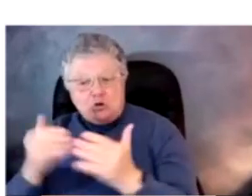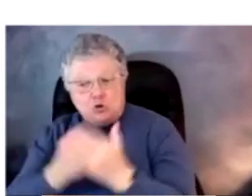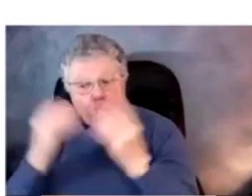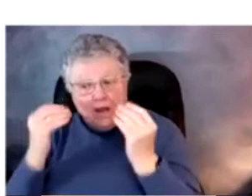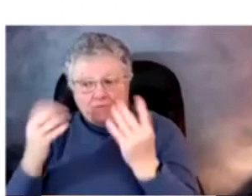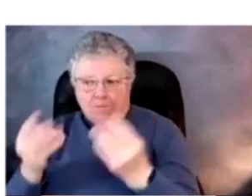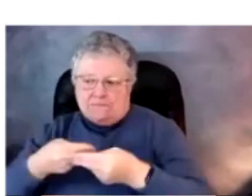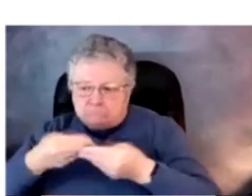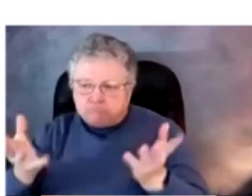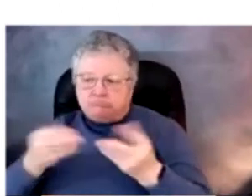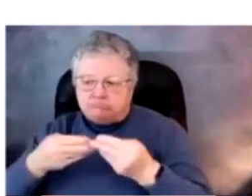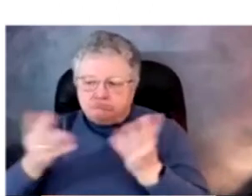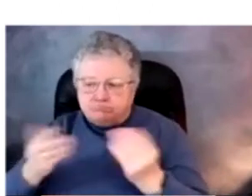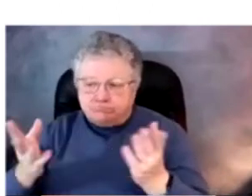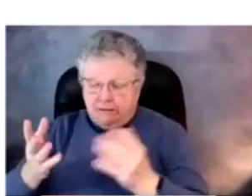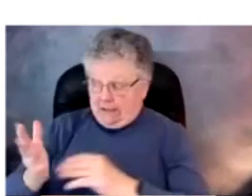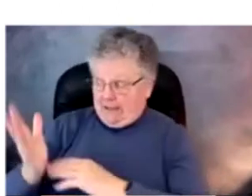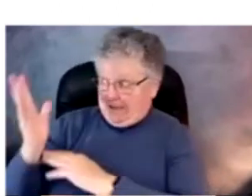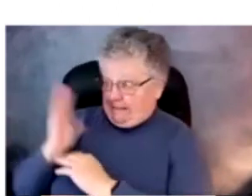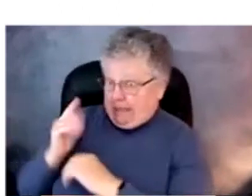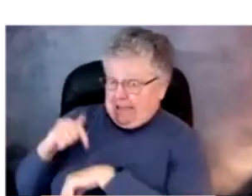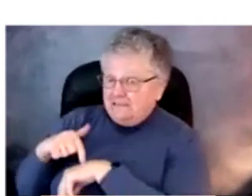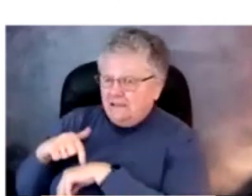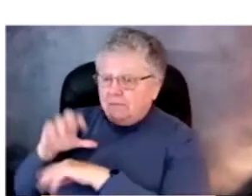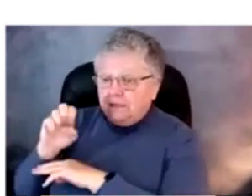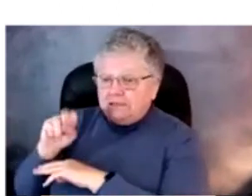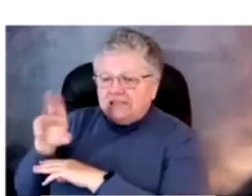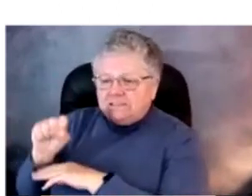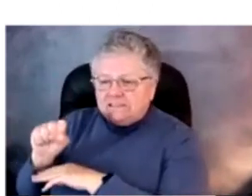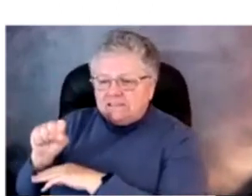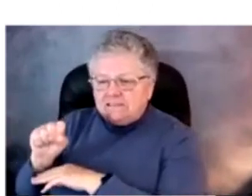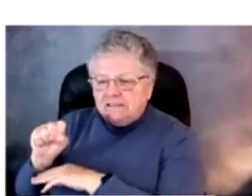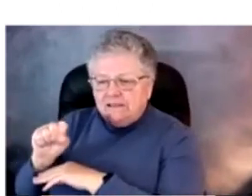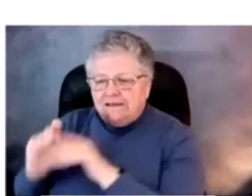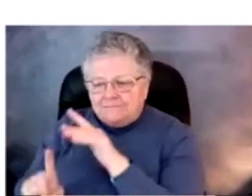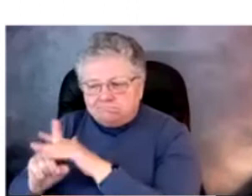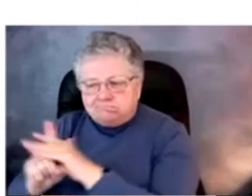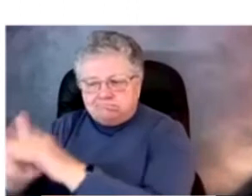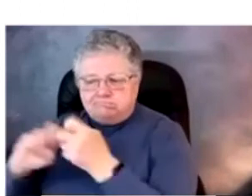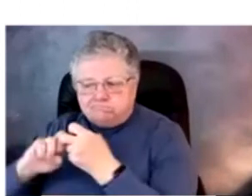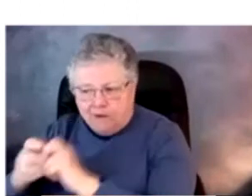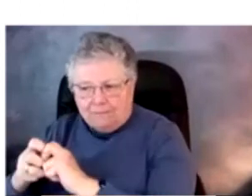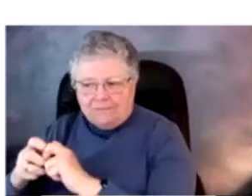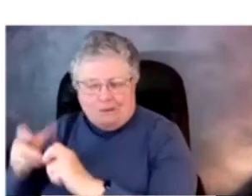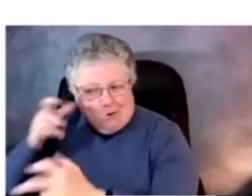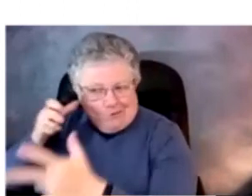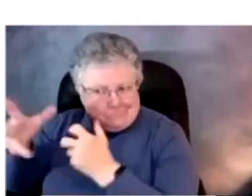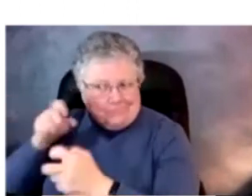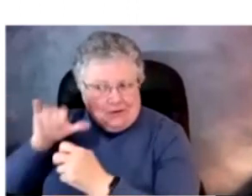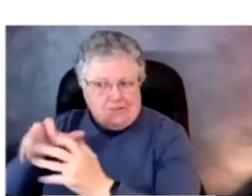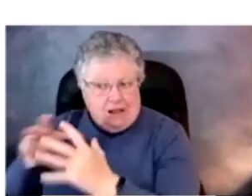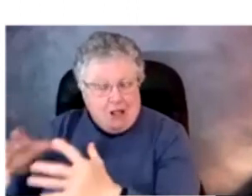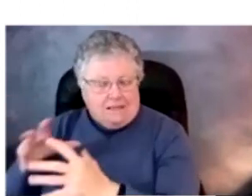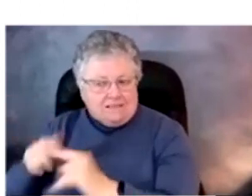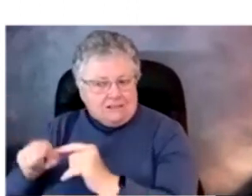kind of some issues that the last census had that we keep hearing about. So yeah, I don't know. I'm curious to see what it'll be